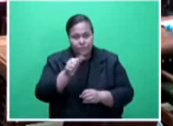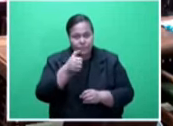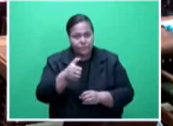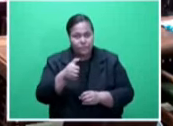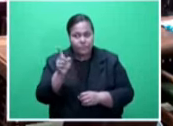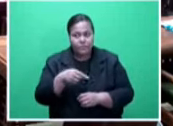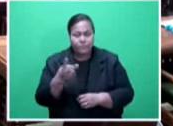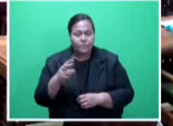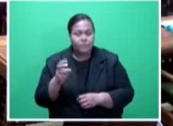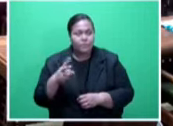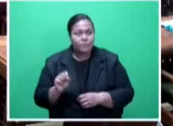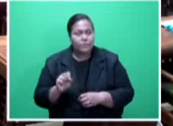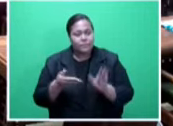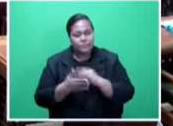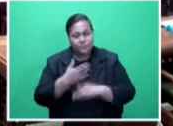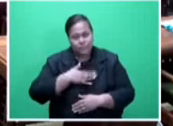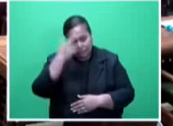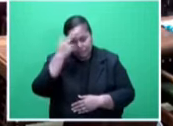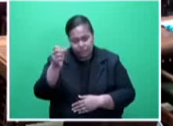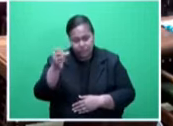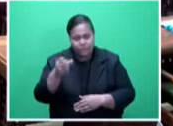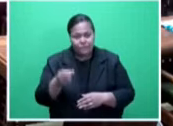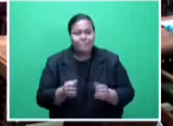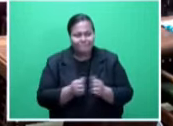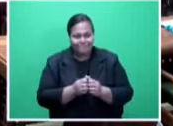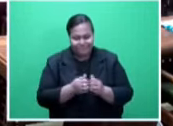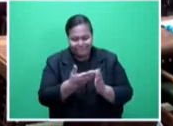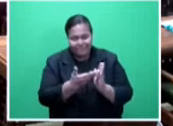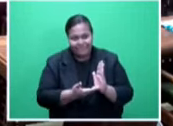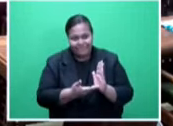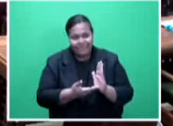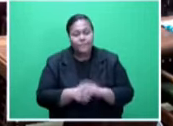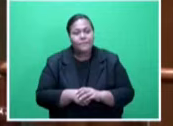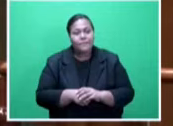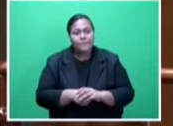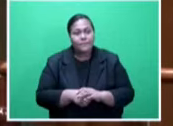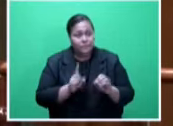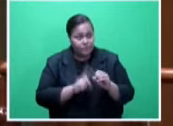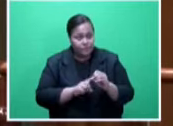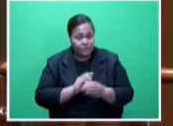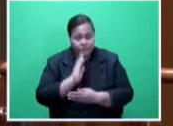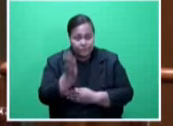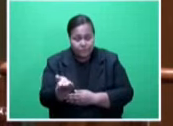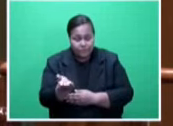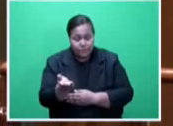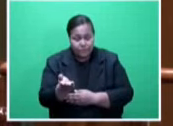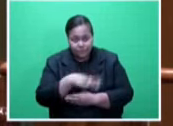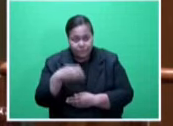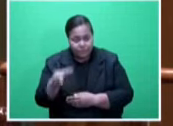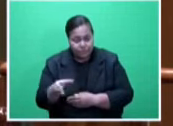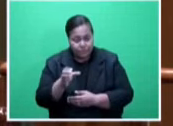66/2020, which is under my name in today's order paper. And the question is to the Honorable Minister for